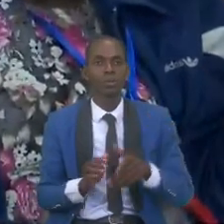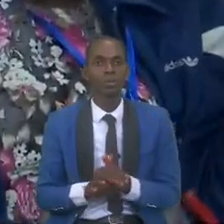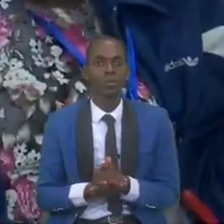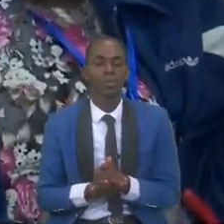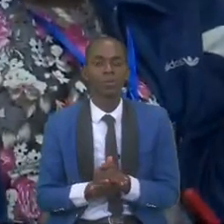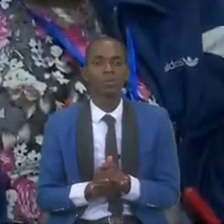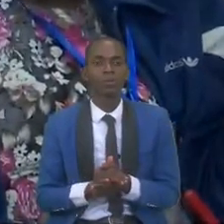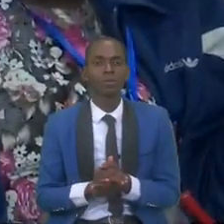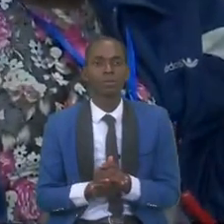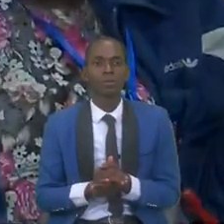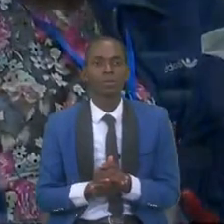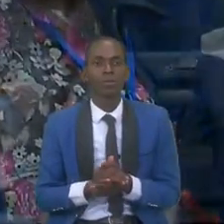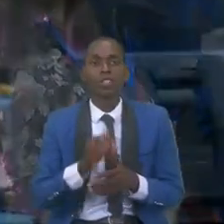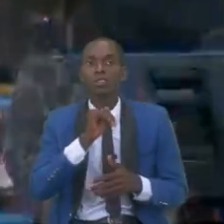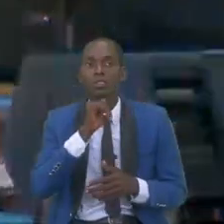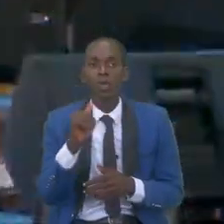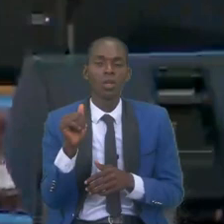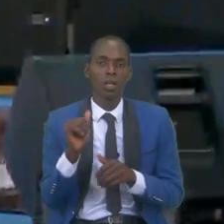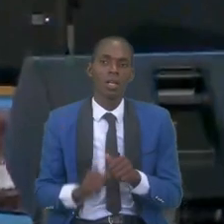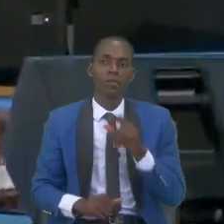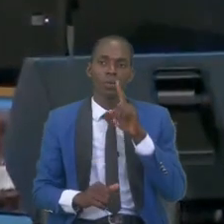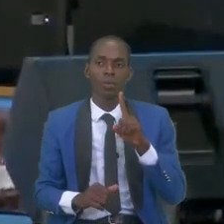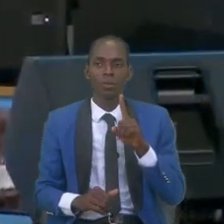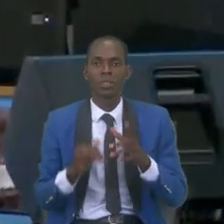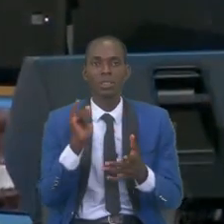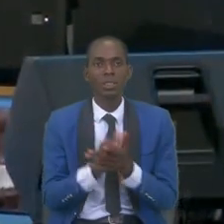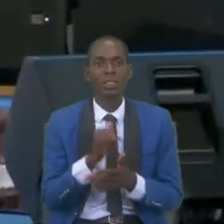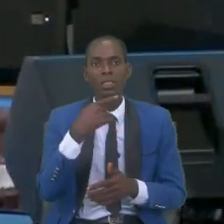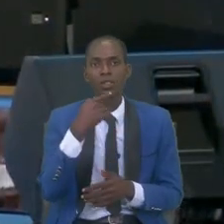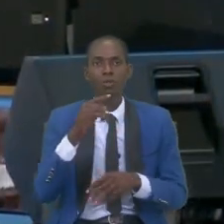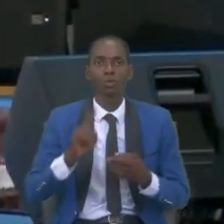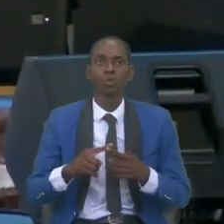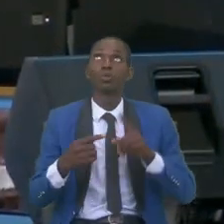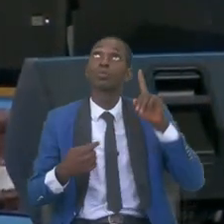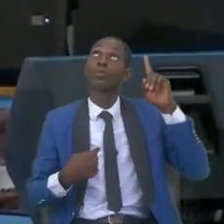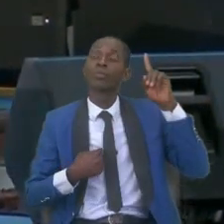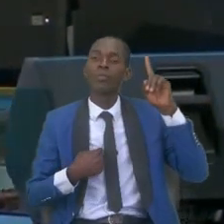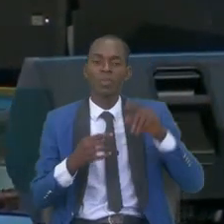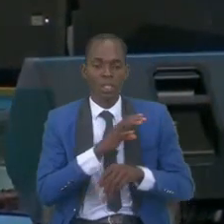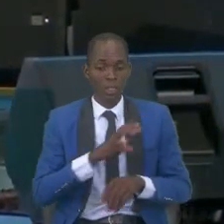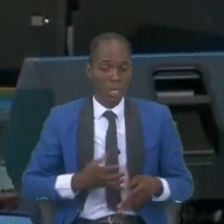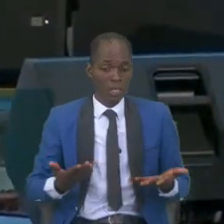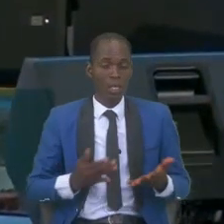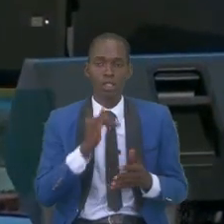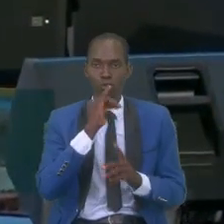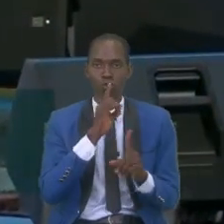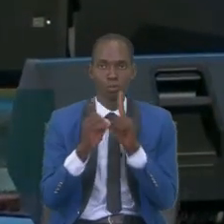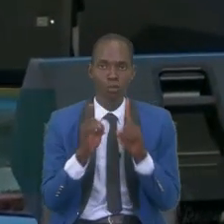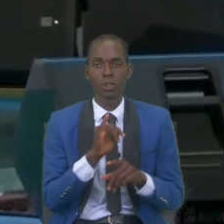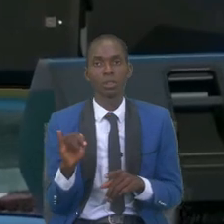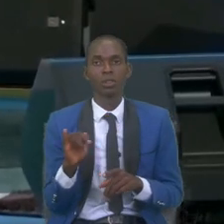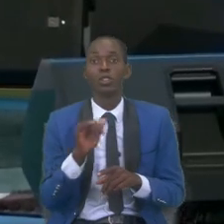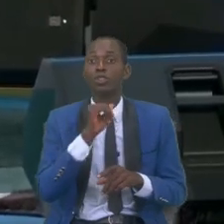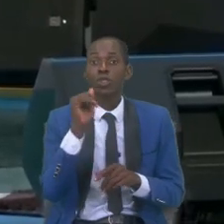Not everyone that says unto me, Christ is talking, not